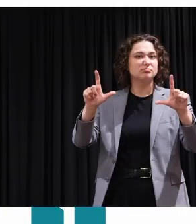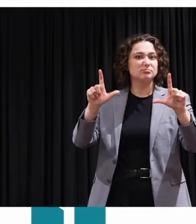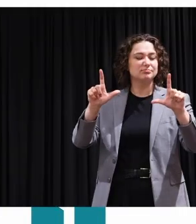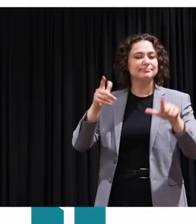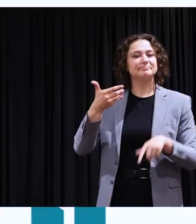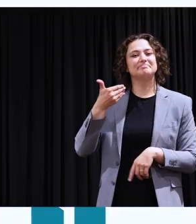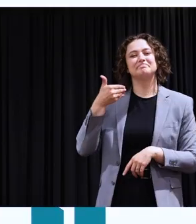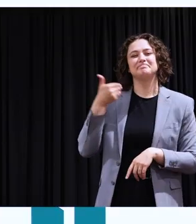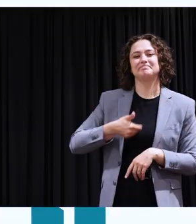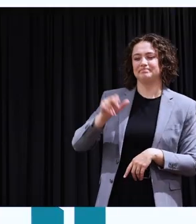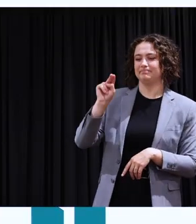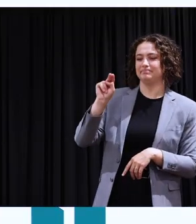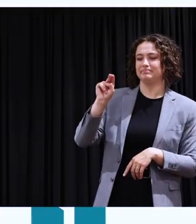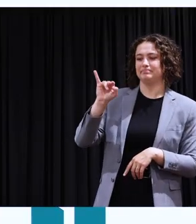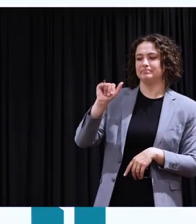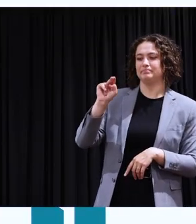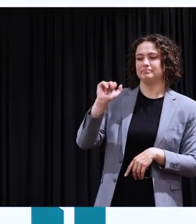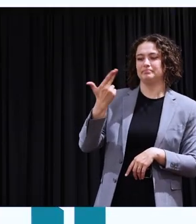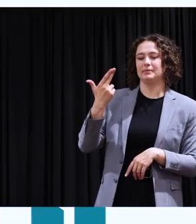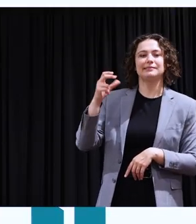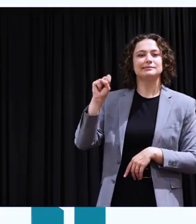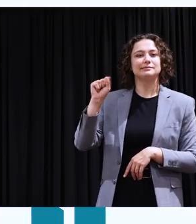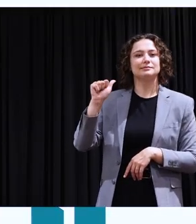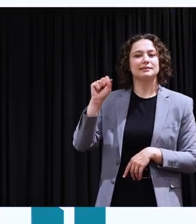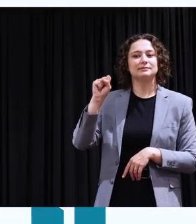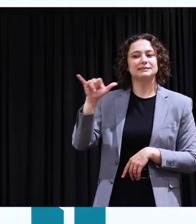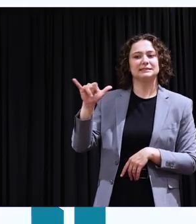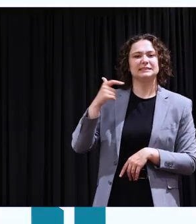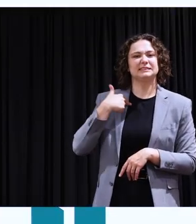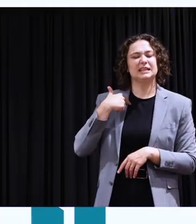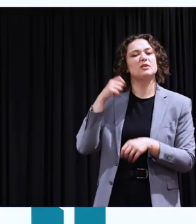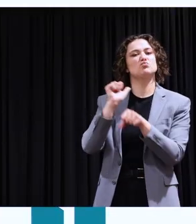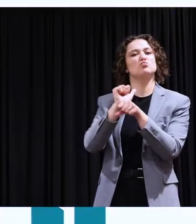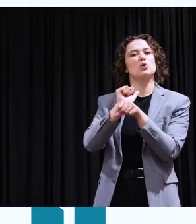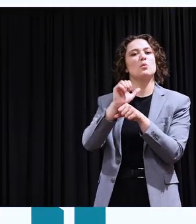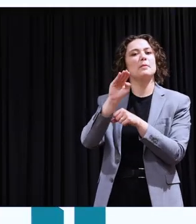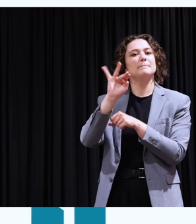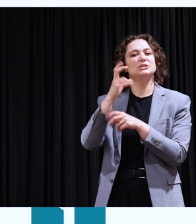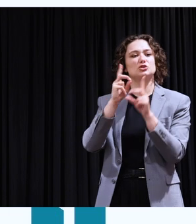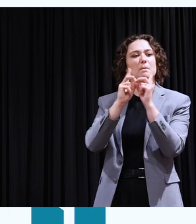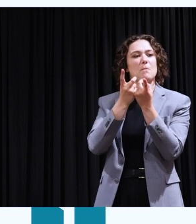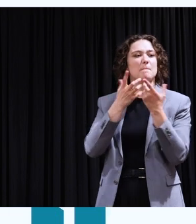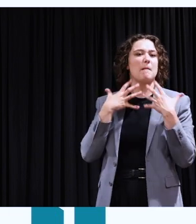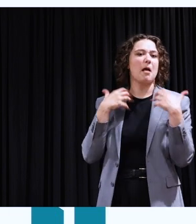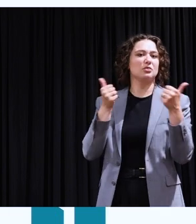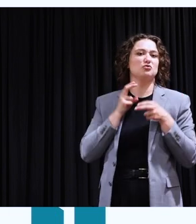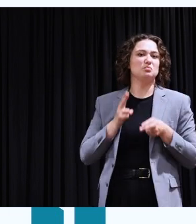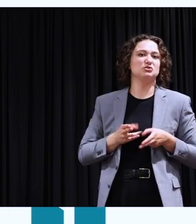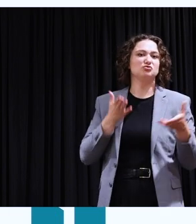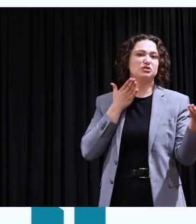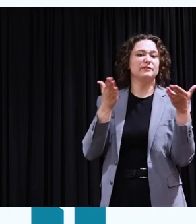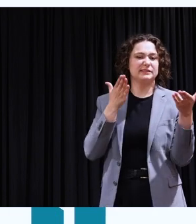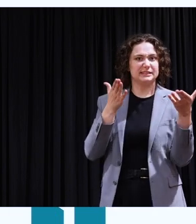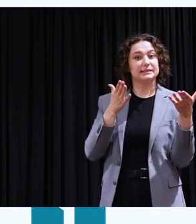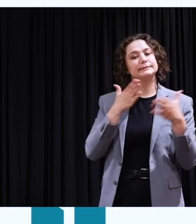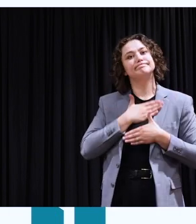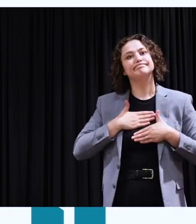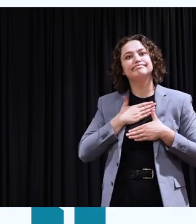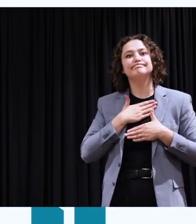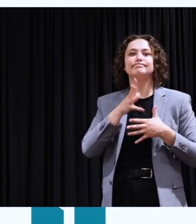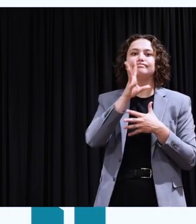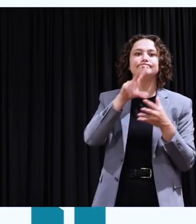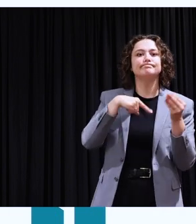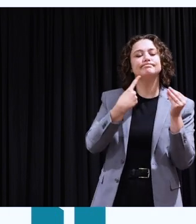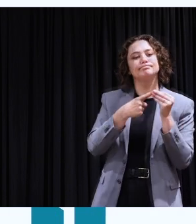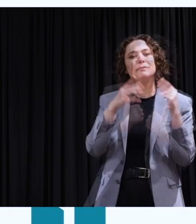Diana Sassy, and I'm with the Michigan Department of Health and Human Services, and it is a privilege to be here to talk about fair housing and environmental justice.